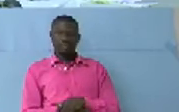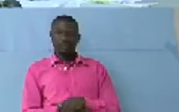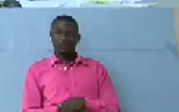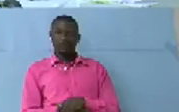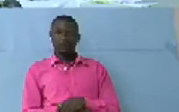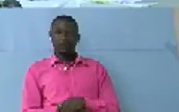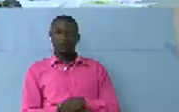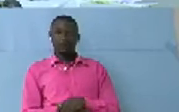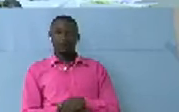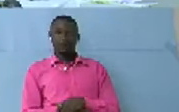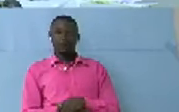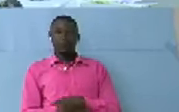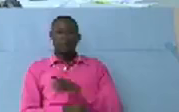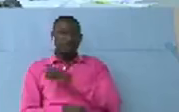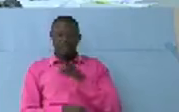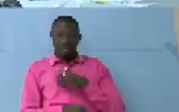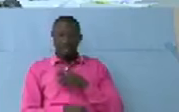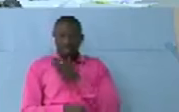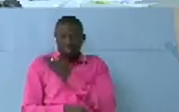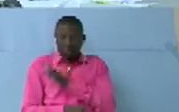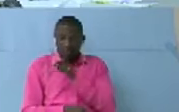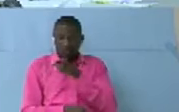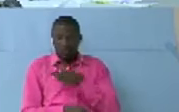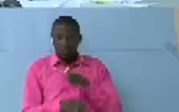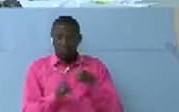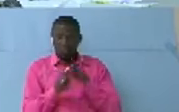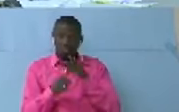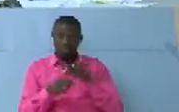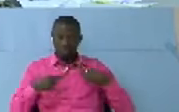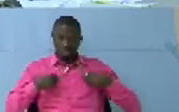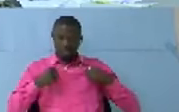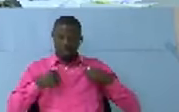Did they leave you with your clothes? With your shirt?